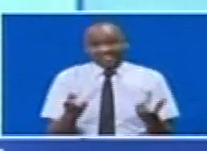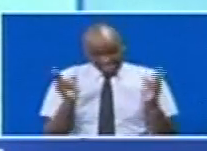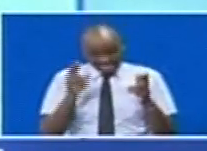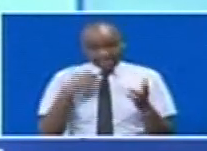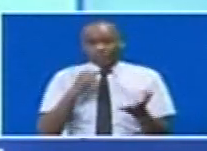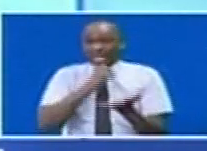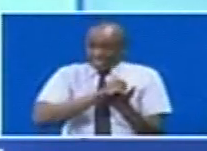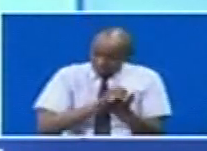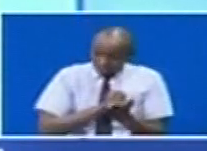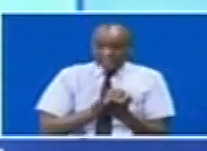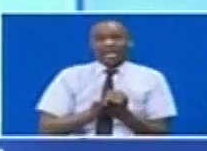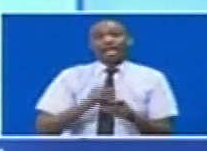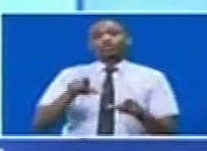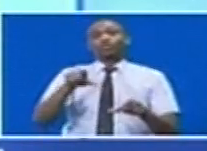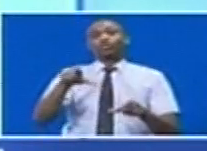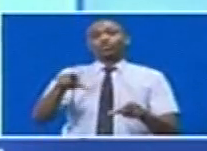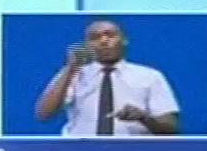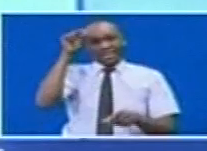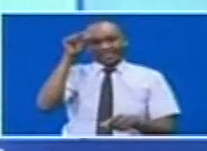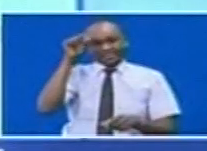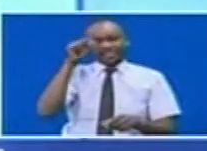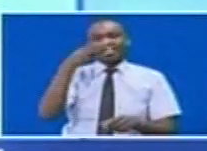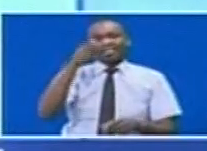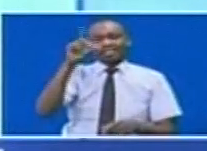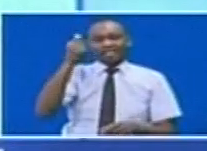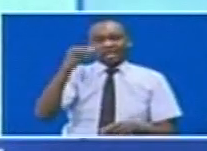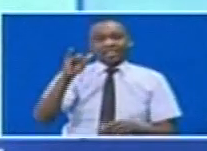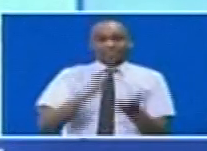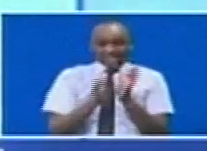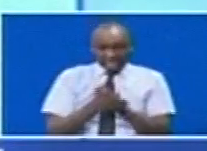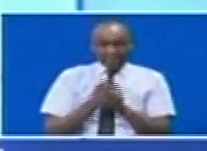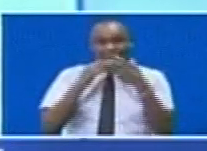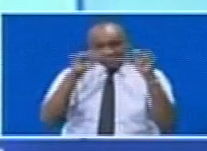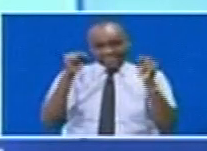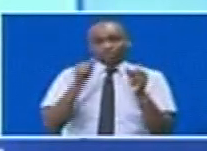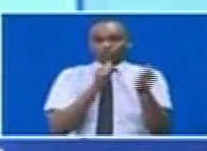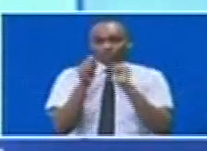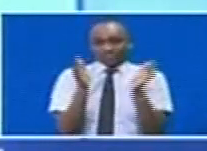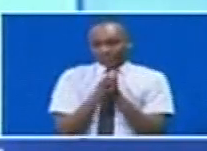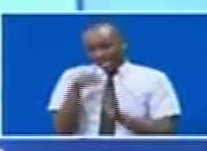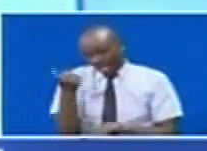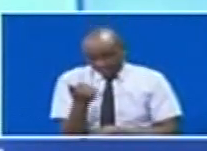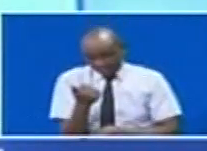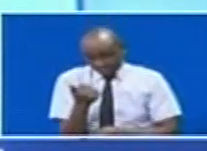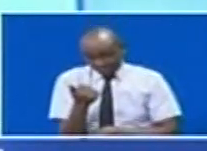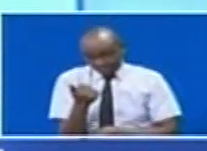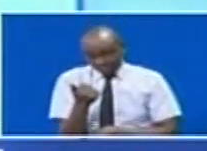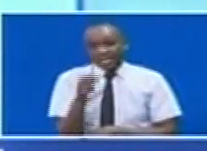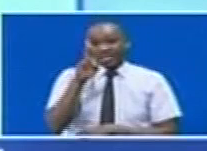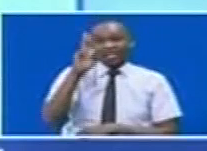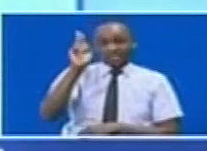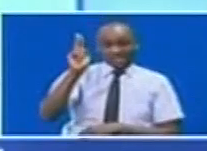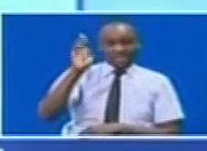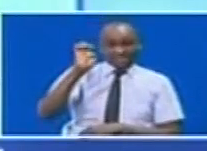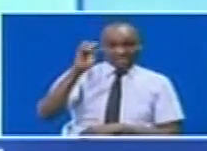endorse and formally nominate Hillary Clinton as their candidate. It was a bit of upheaval with the Republican Party. It's looking